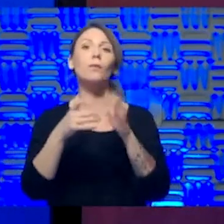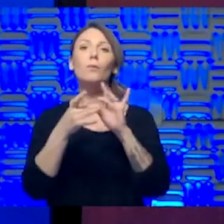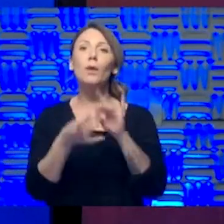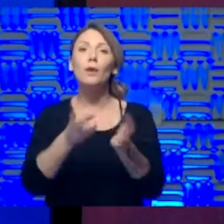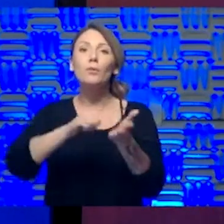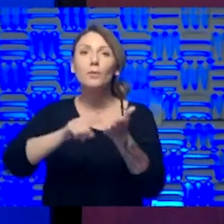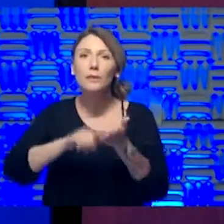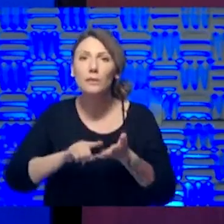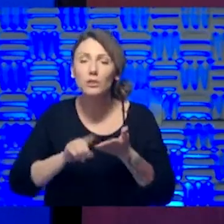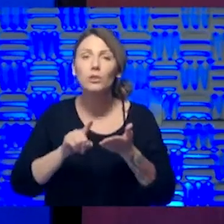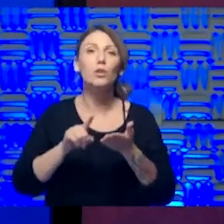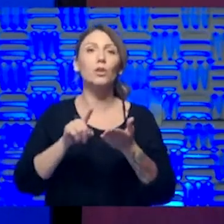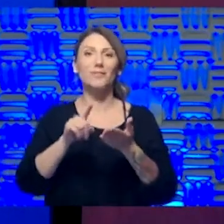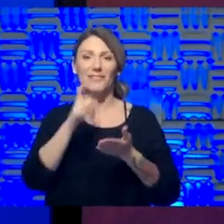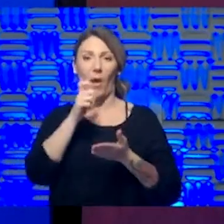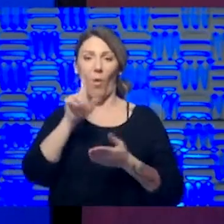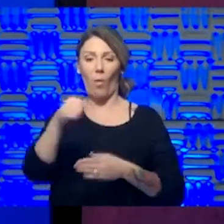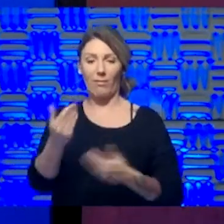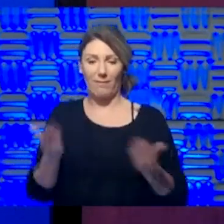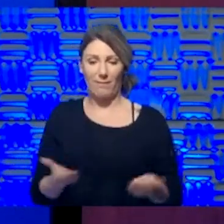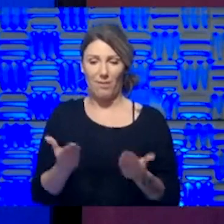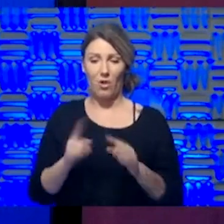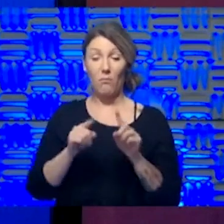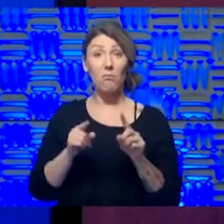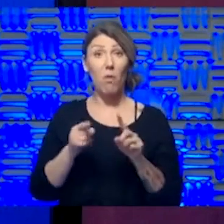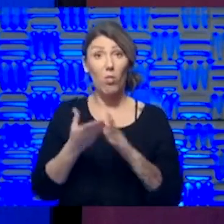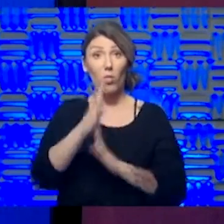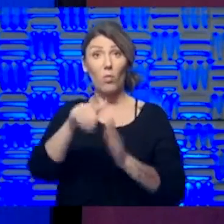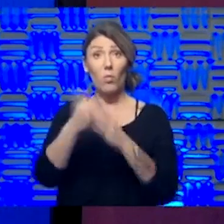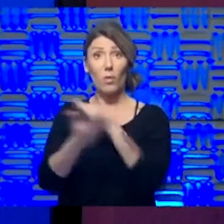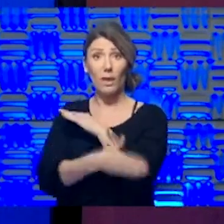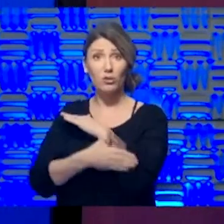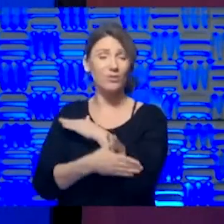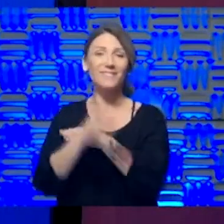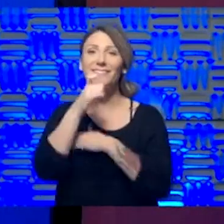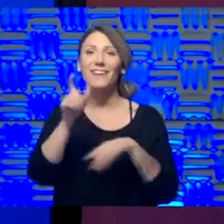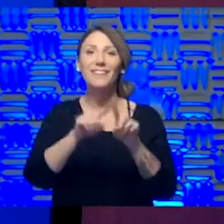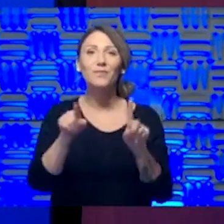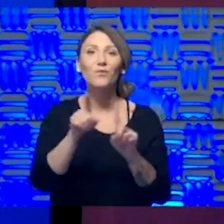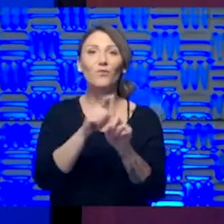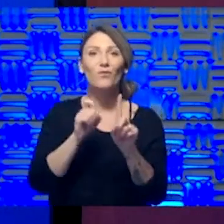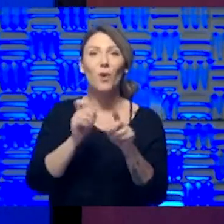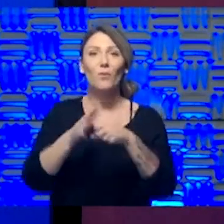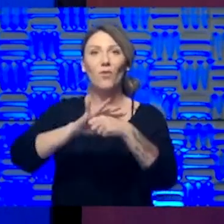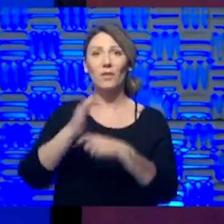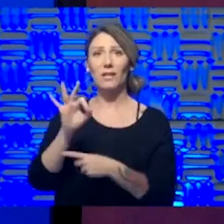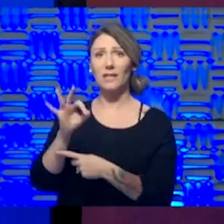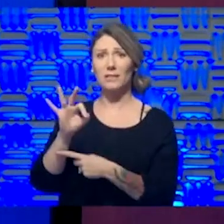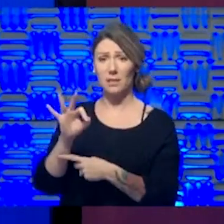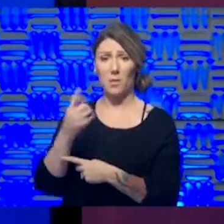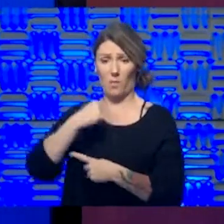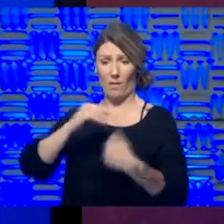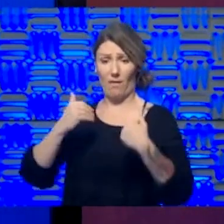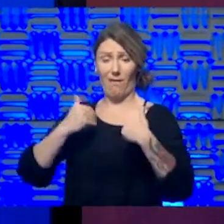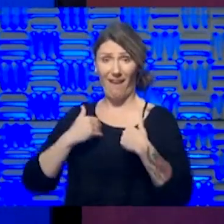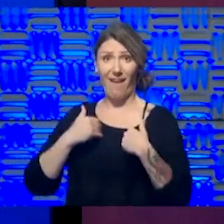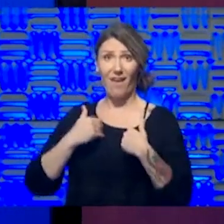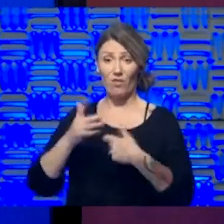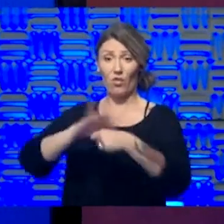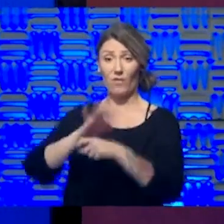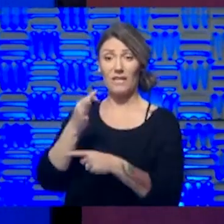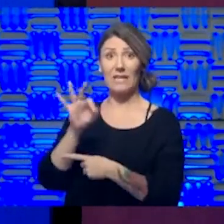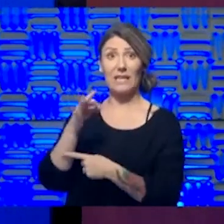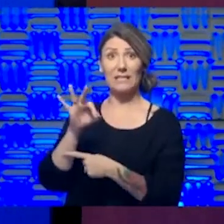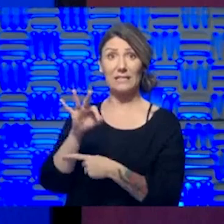the country. And that's no different in the COVID-19 situation. So as you know, there actually is a COVID-19 research group that's been formed here